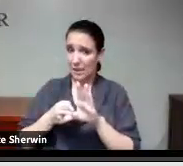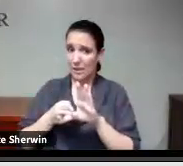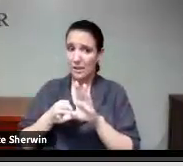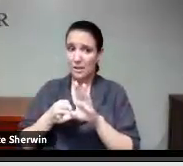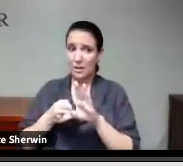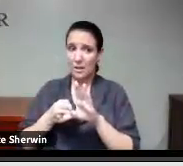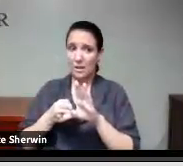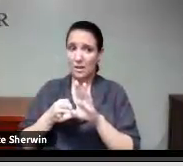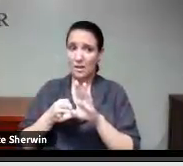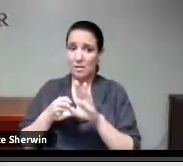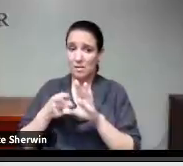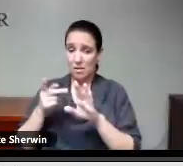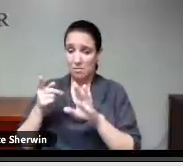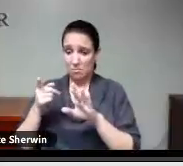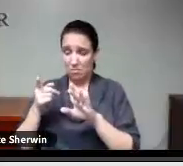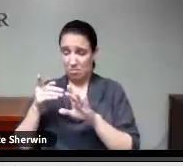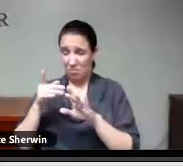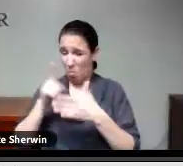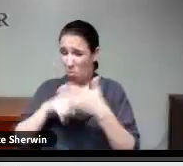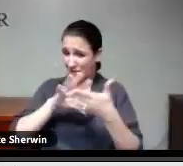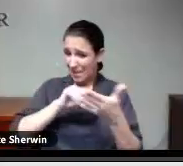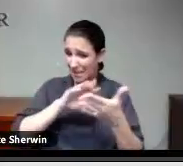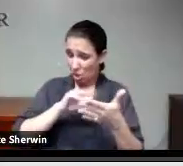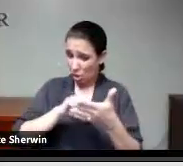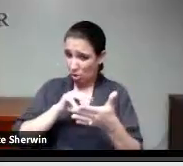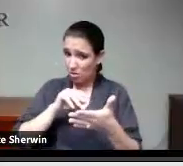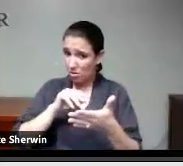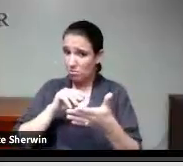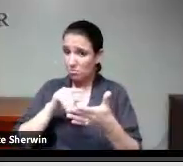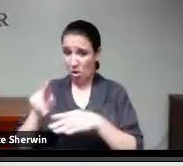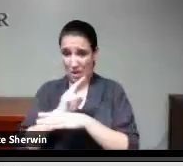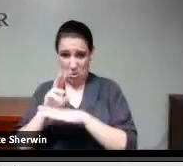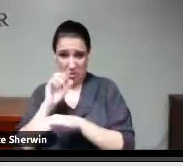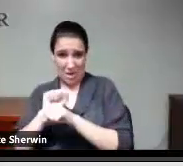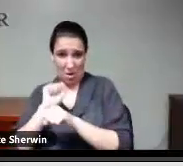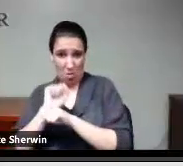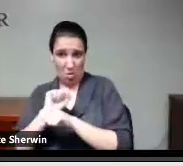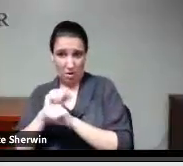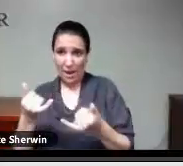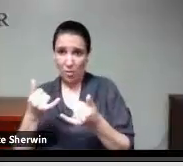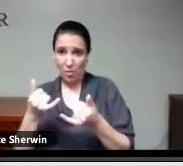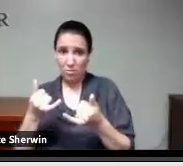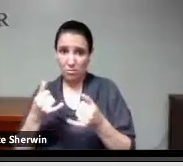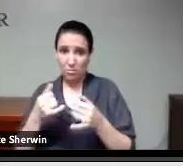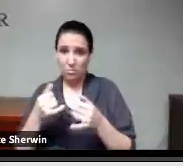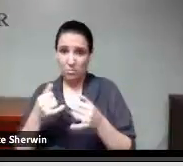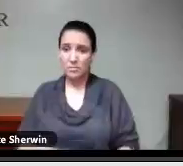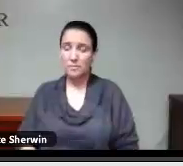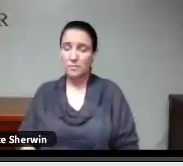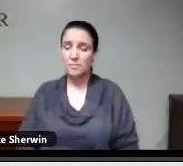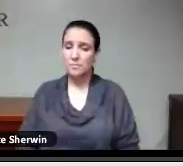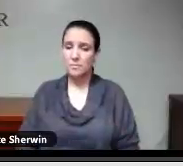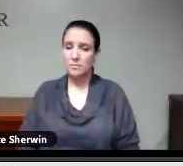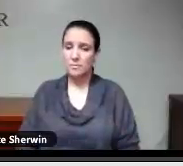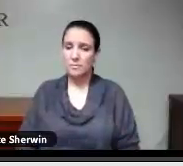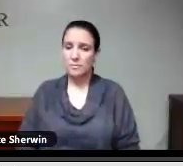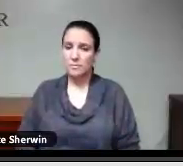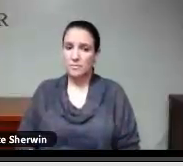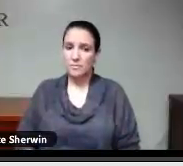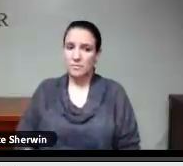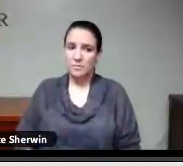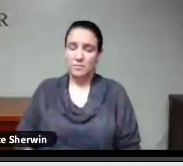to that, do their direct reports, for example, report that they are using the values, knowledge, and skills learned? So if